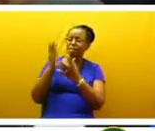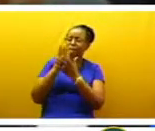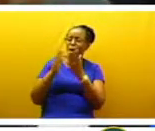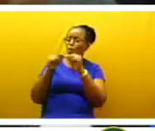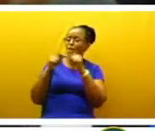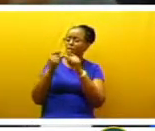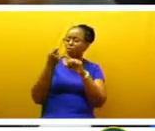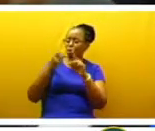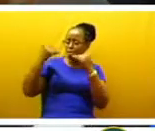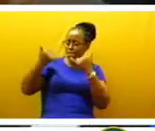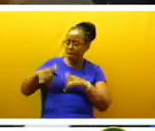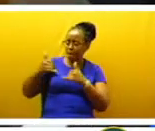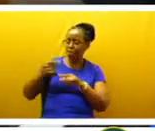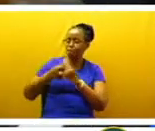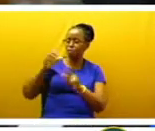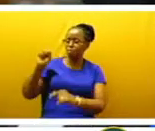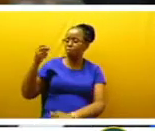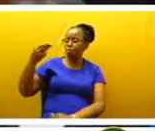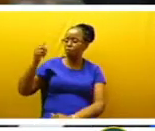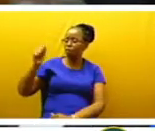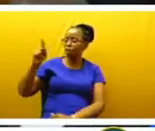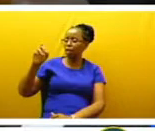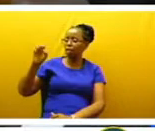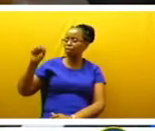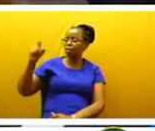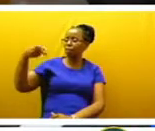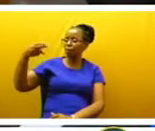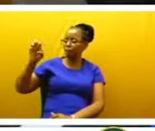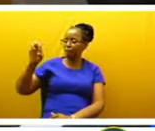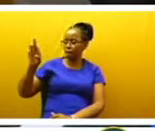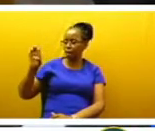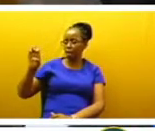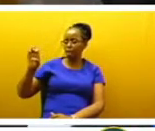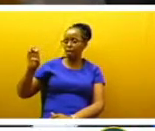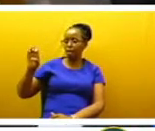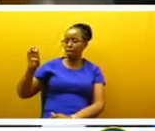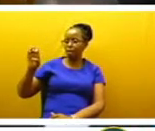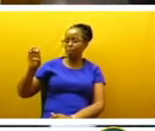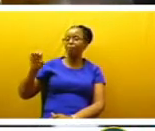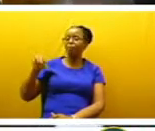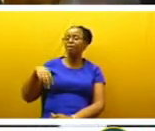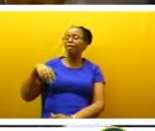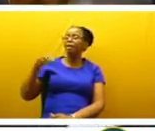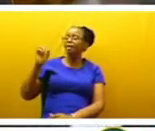be it a comedy or a tragedy. And one time,